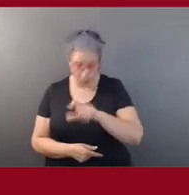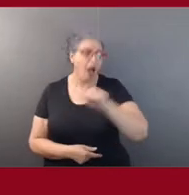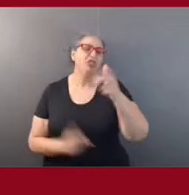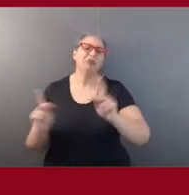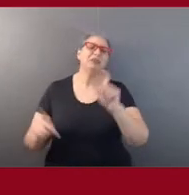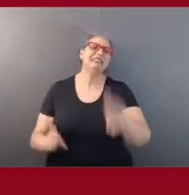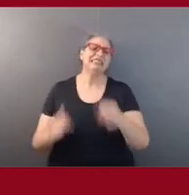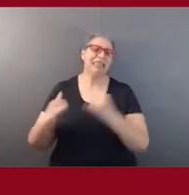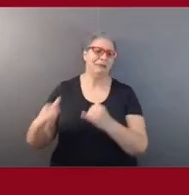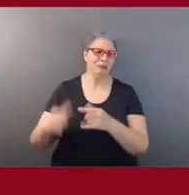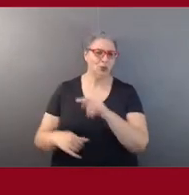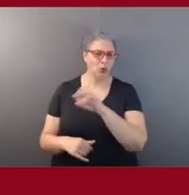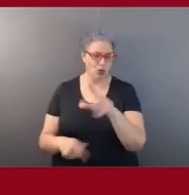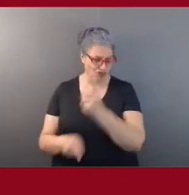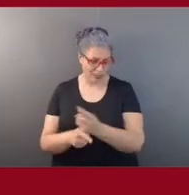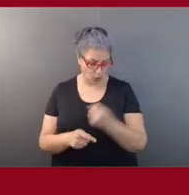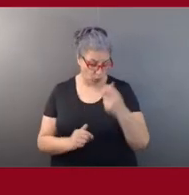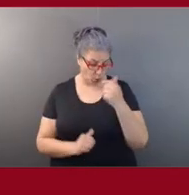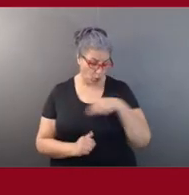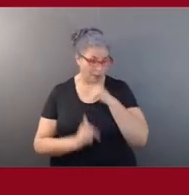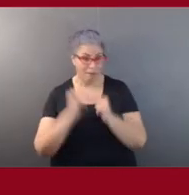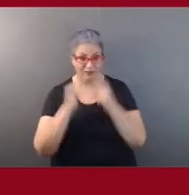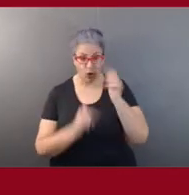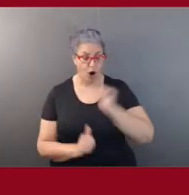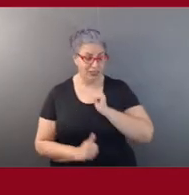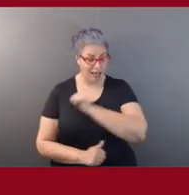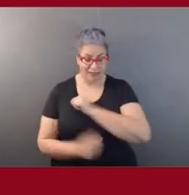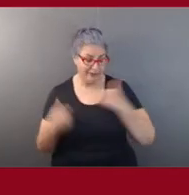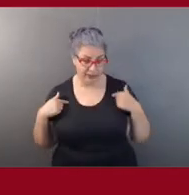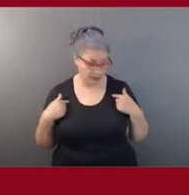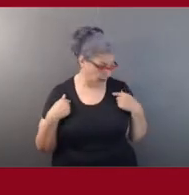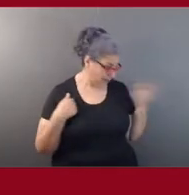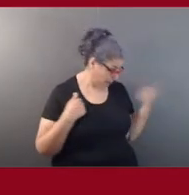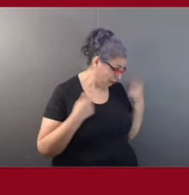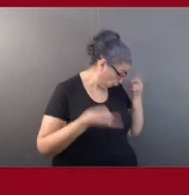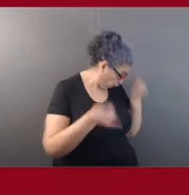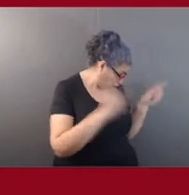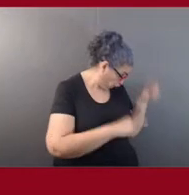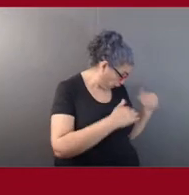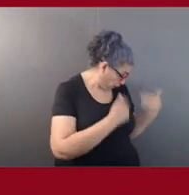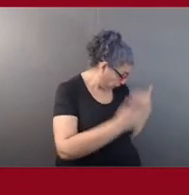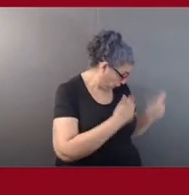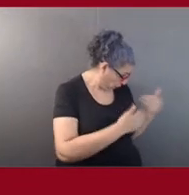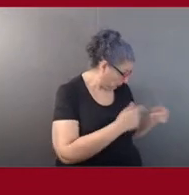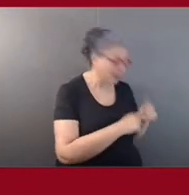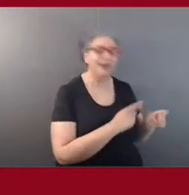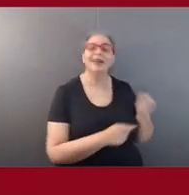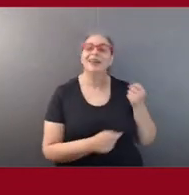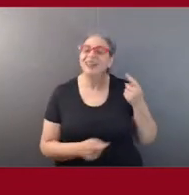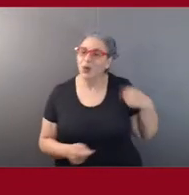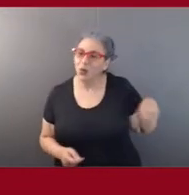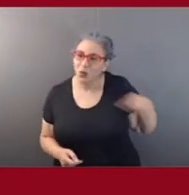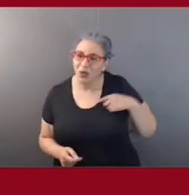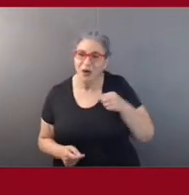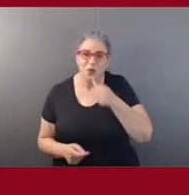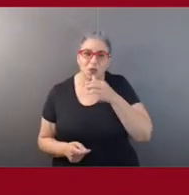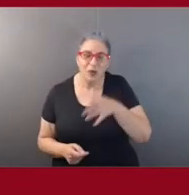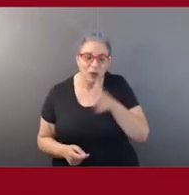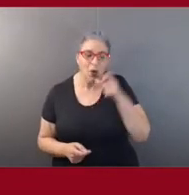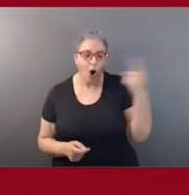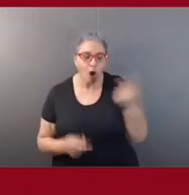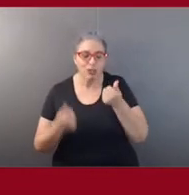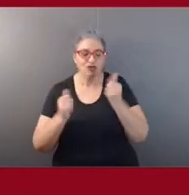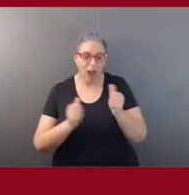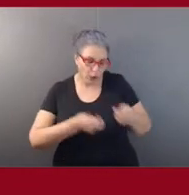something that we literally built for ourselves. And, you know, being women who are constantly trying to